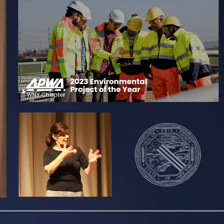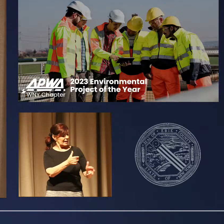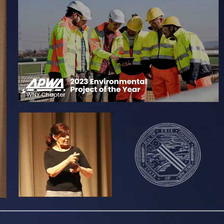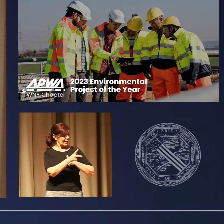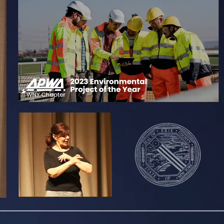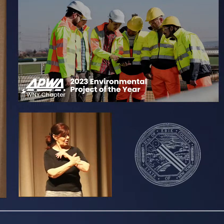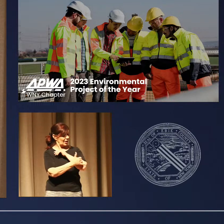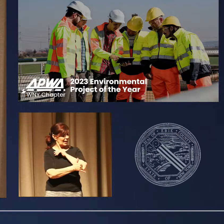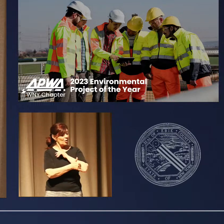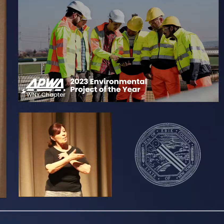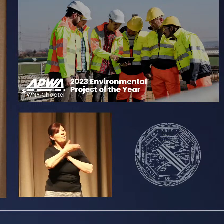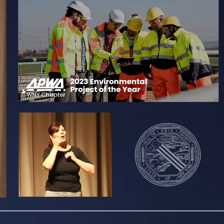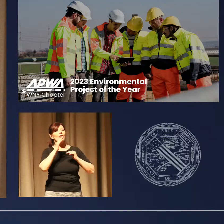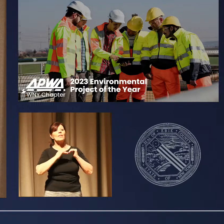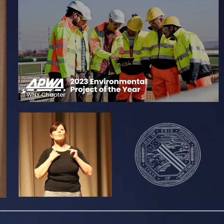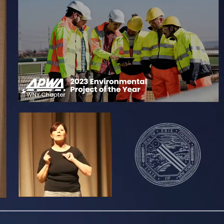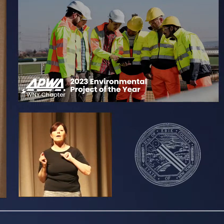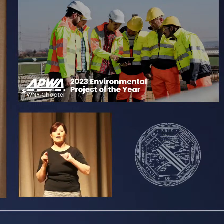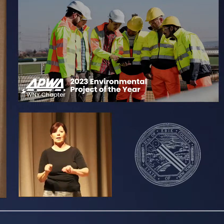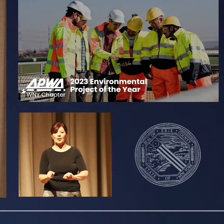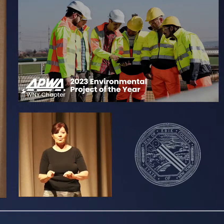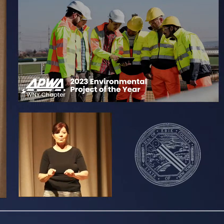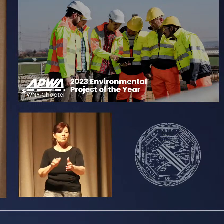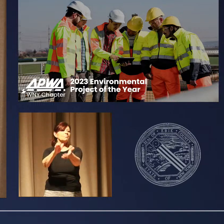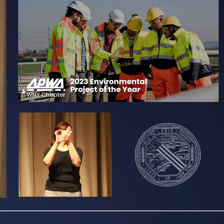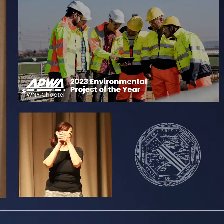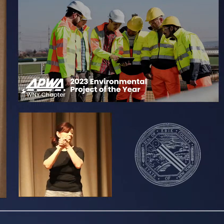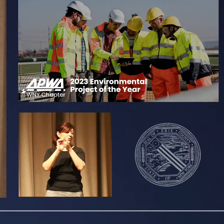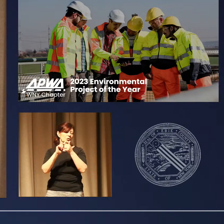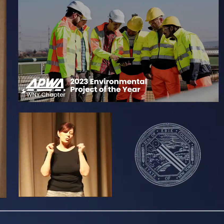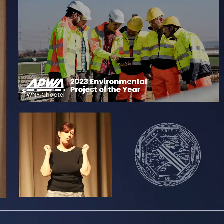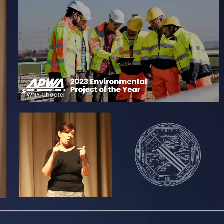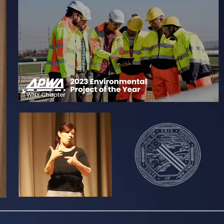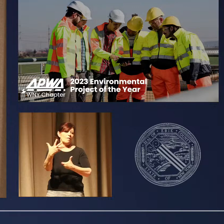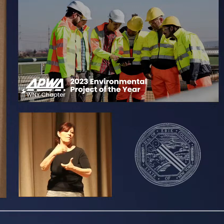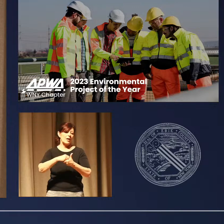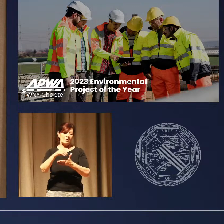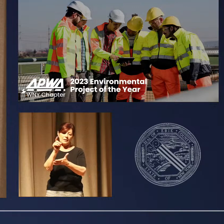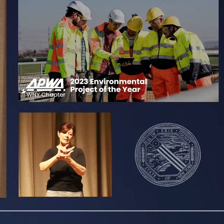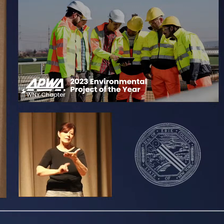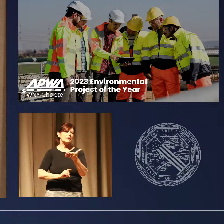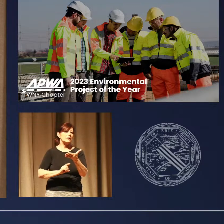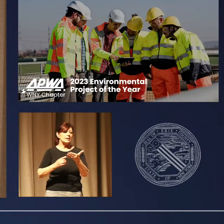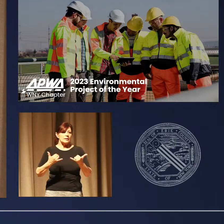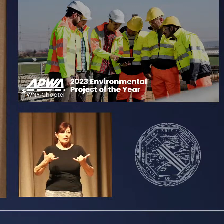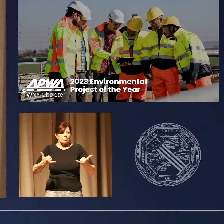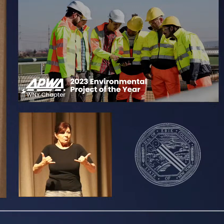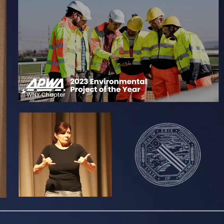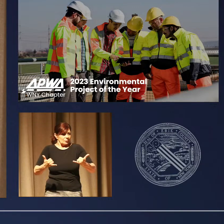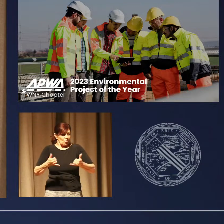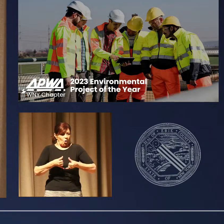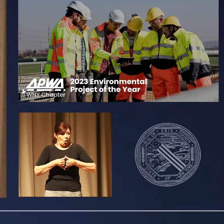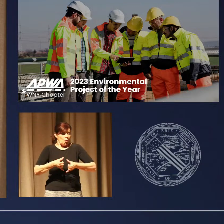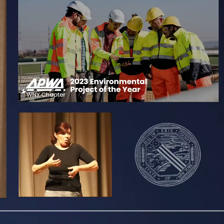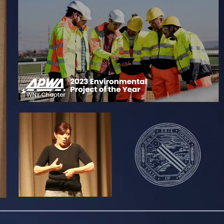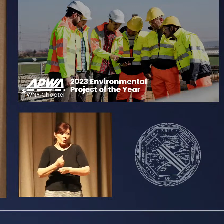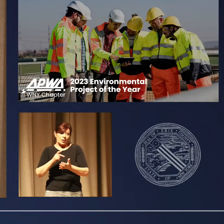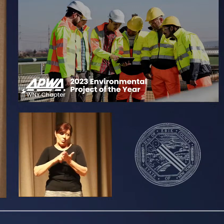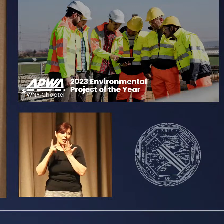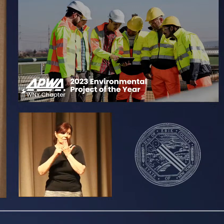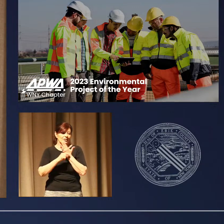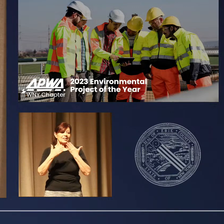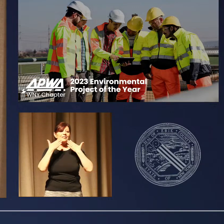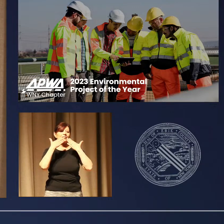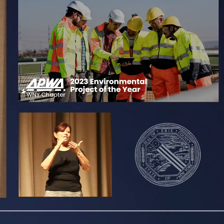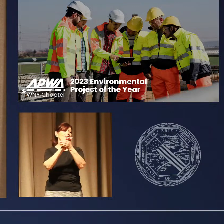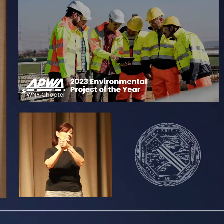better than when we came into office. Congratulations to all involved in designing this state-of-the-art, award-winning project.